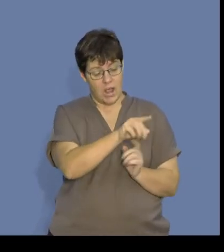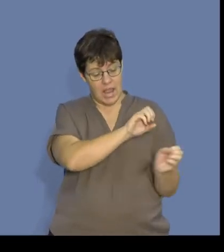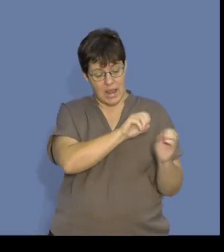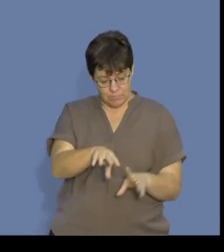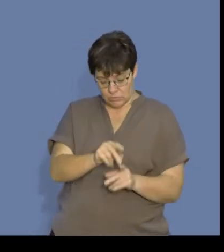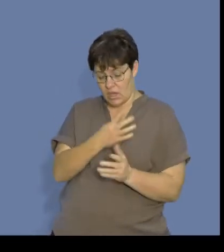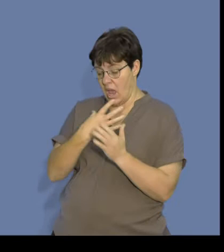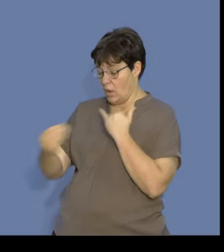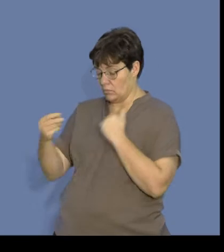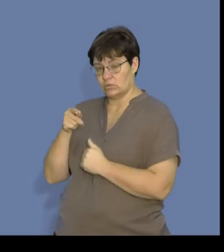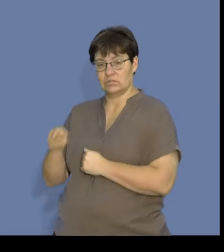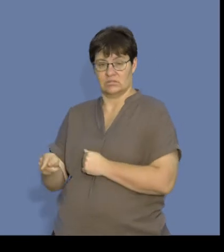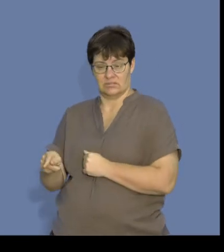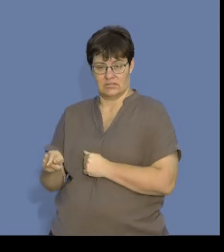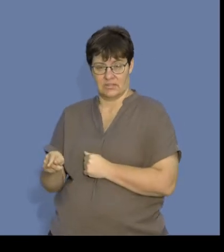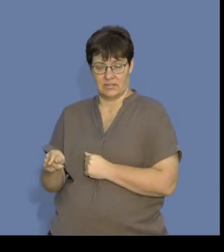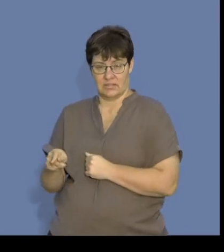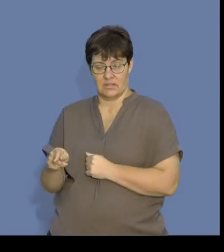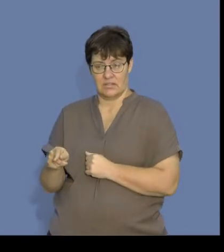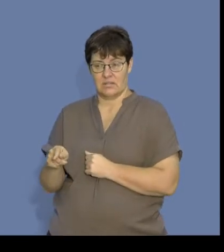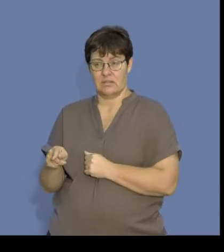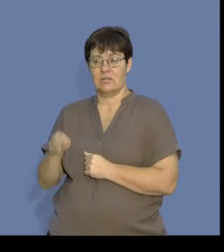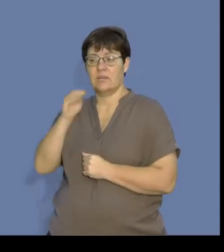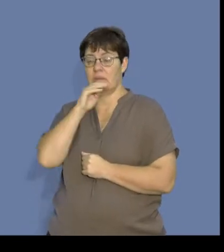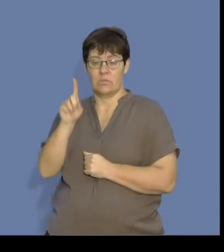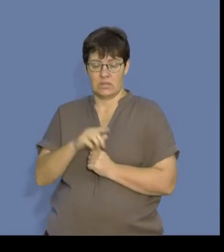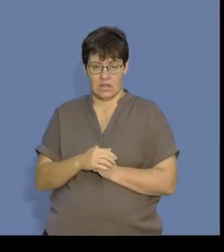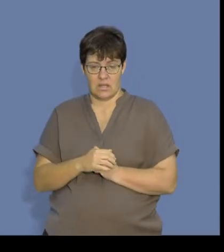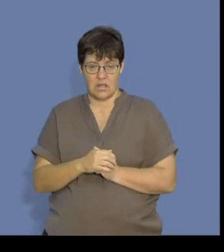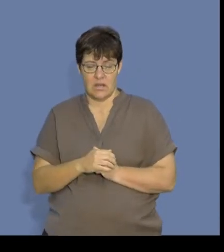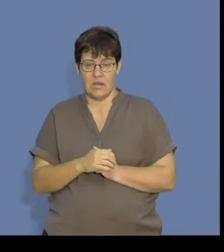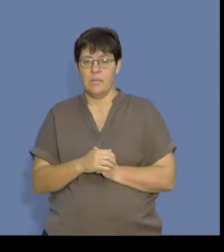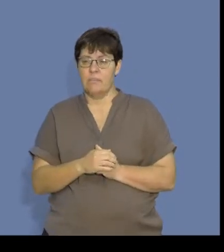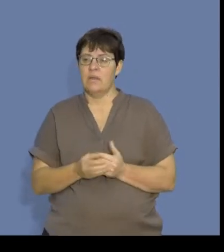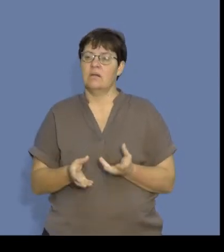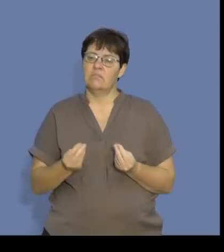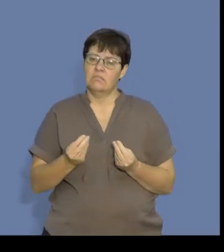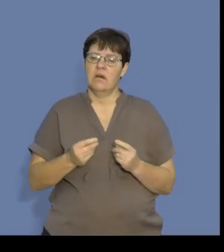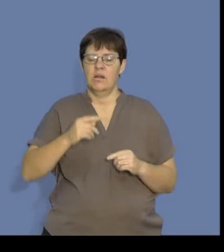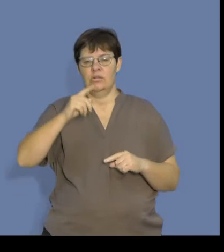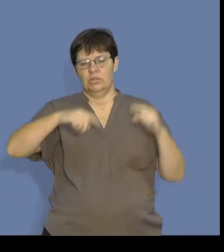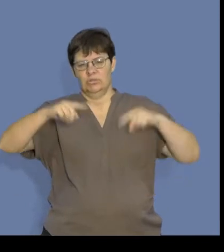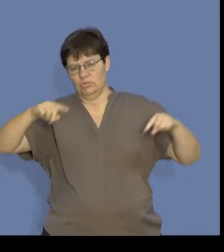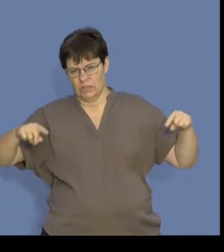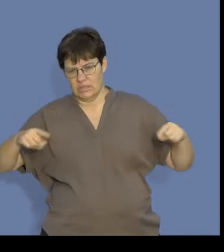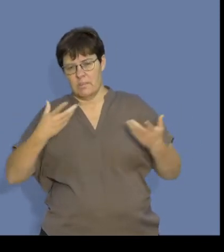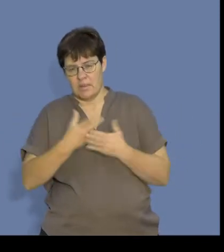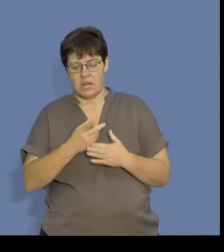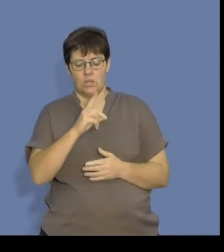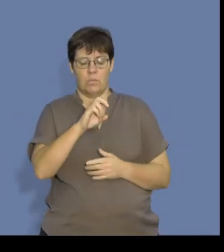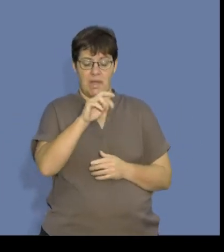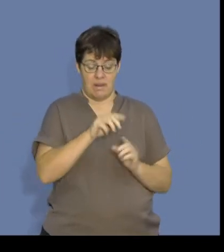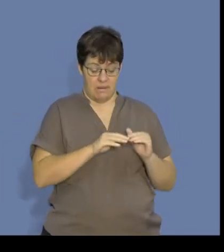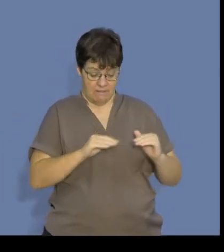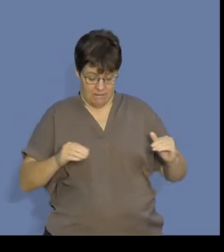the input values. So what this means is, for me to get a range, I must have a domain